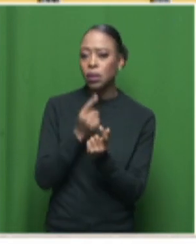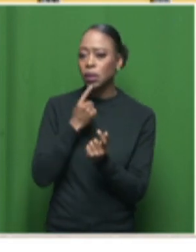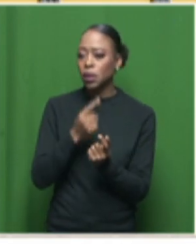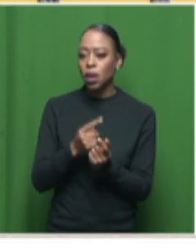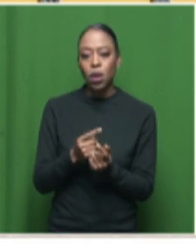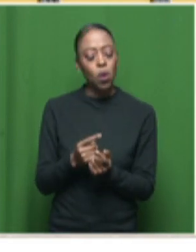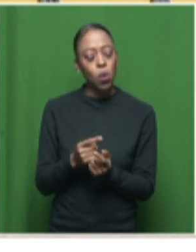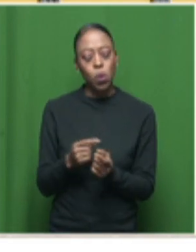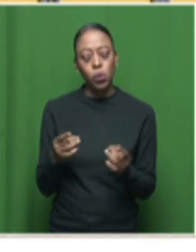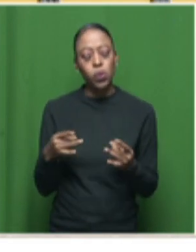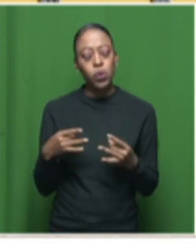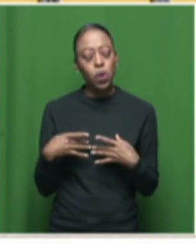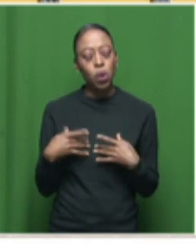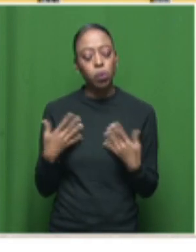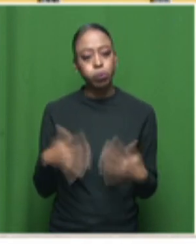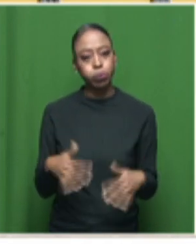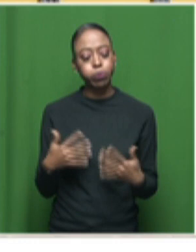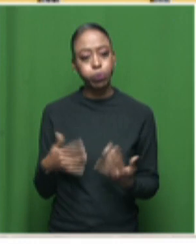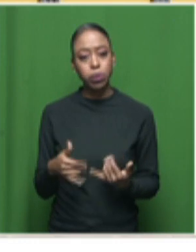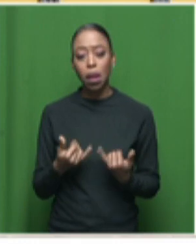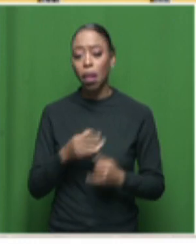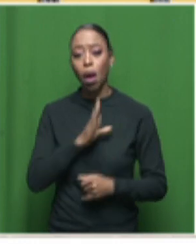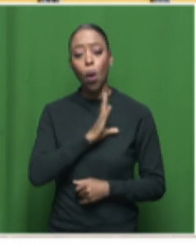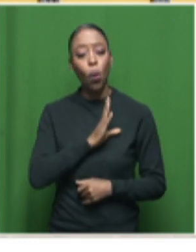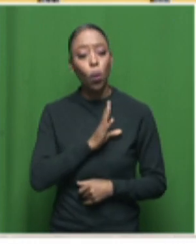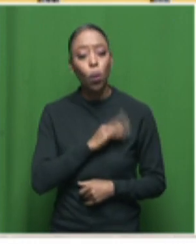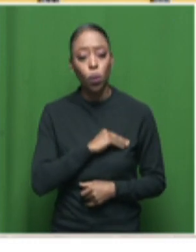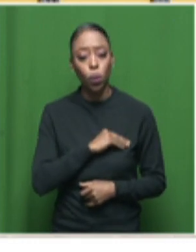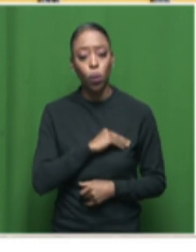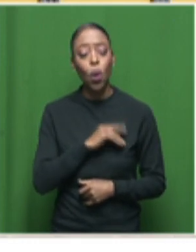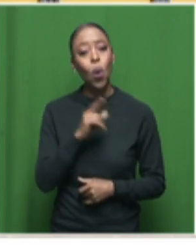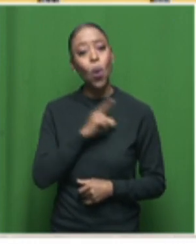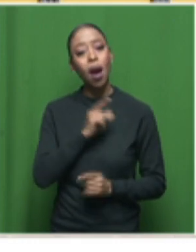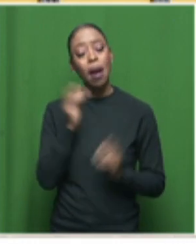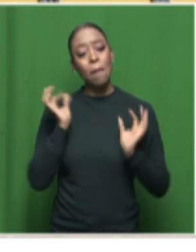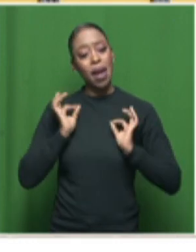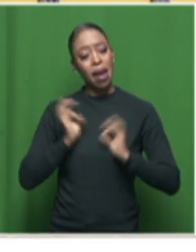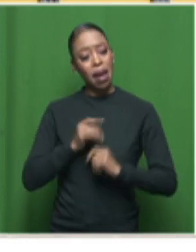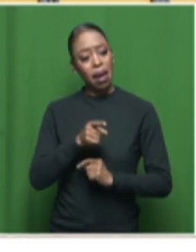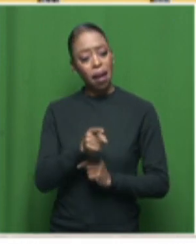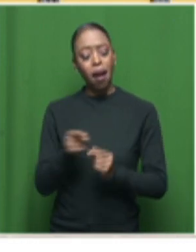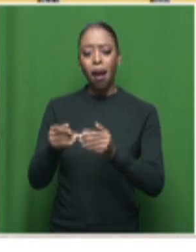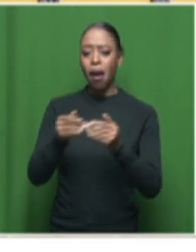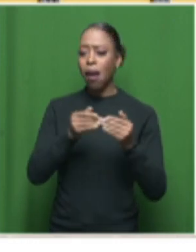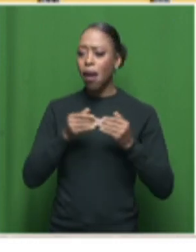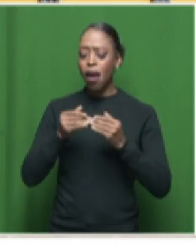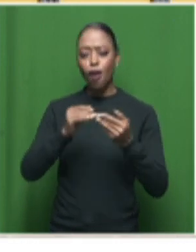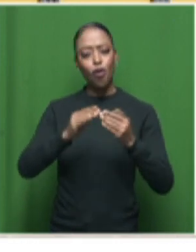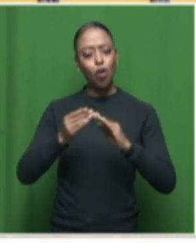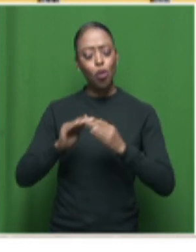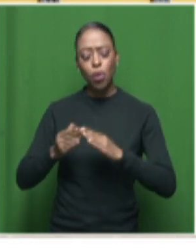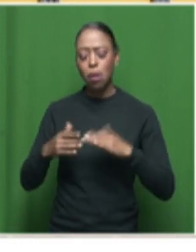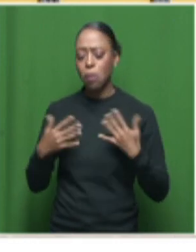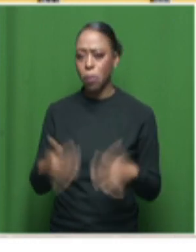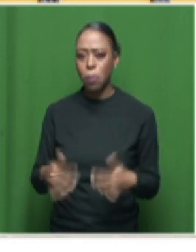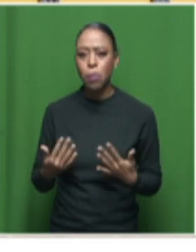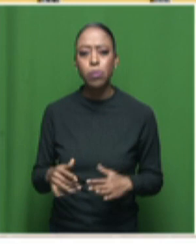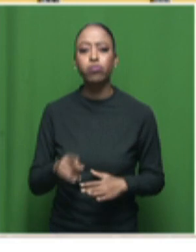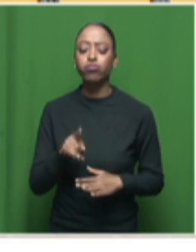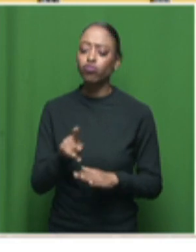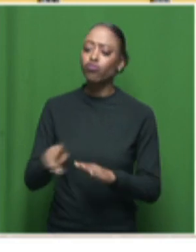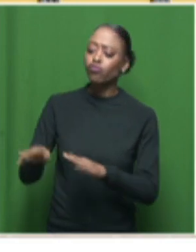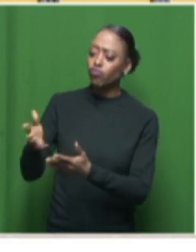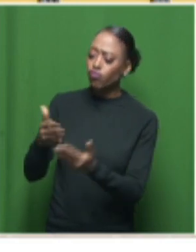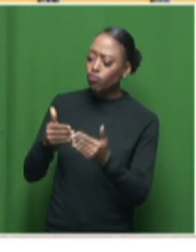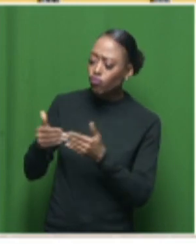the despair that they were feeling, that, this was a man who was taking care of this community, who was looking